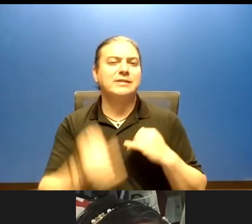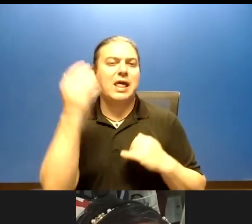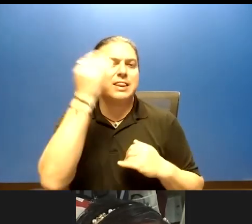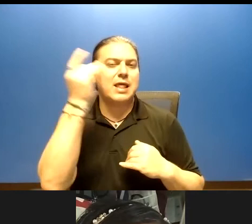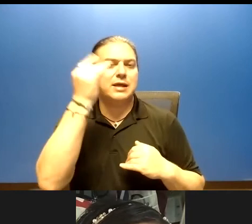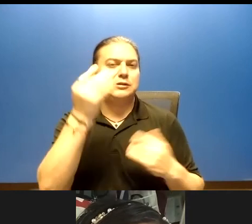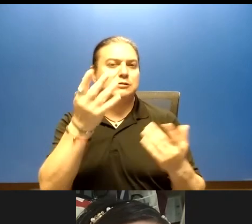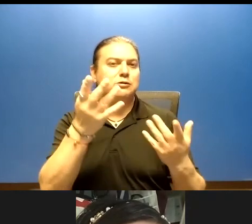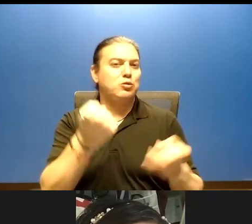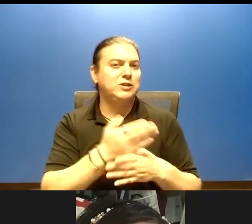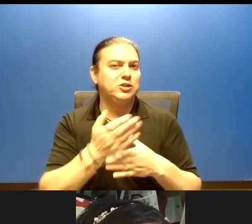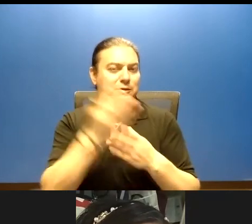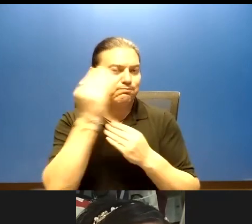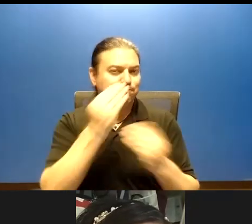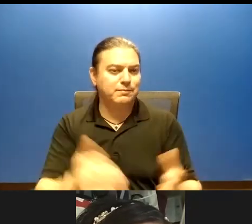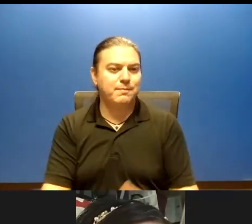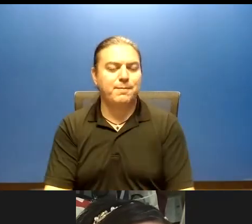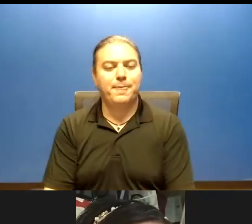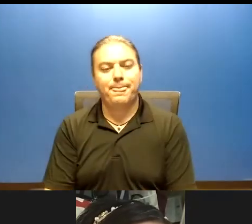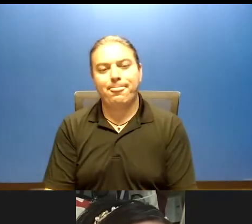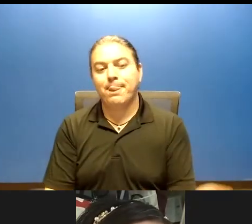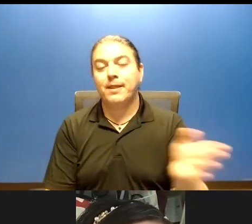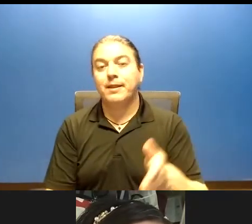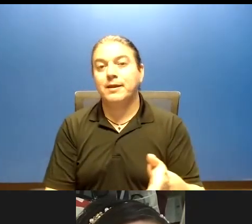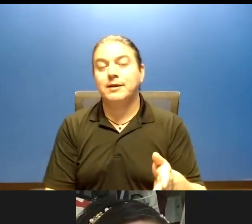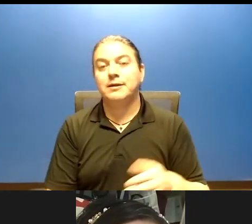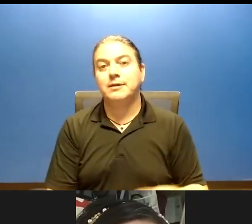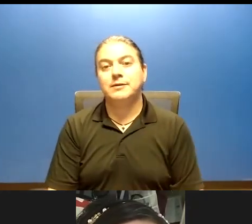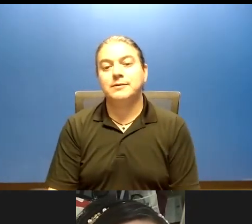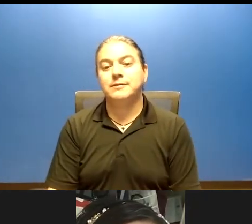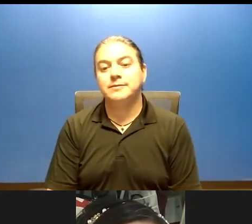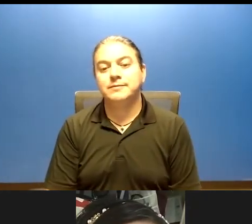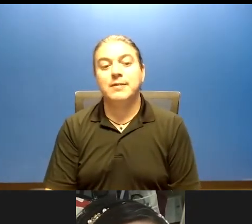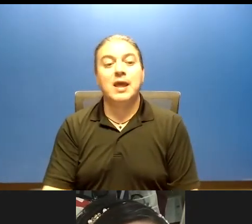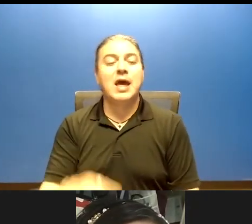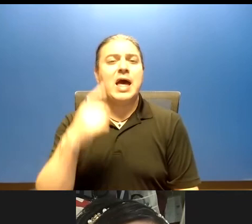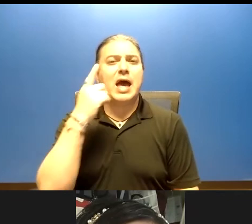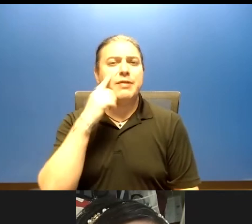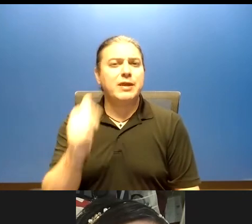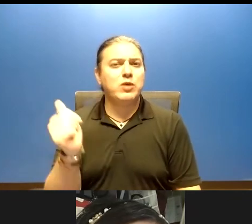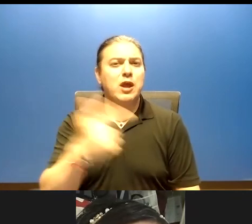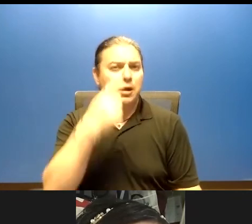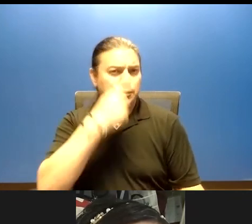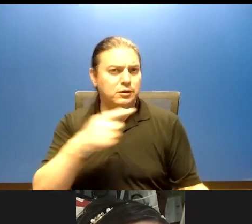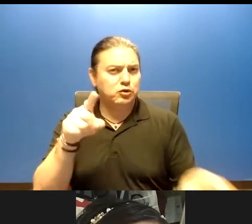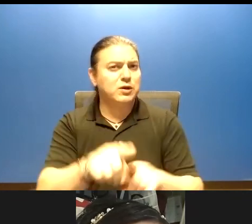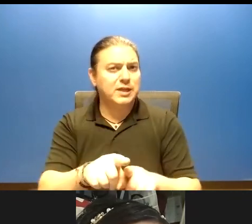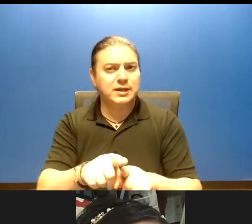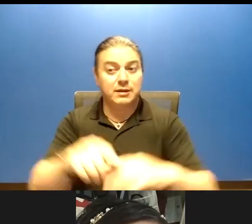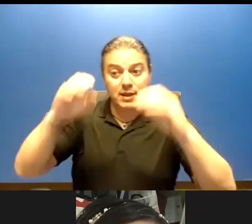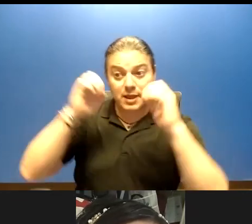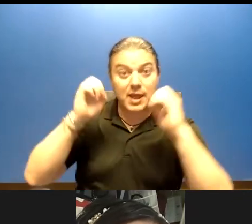attendees? Yes, I think this is where we all pretty much agree that education, it's one of